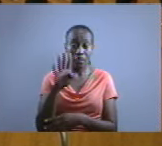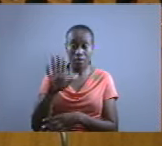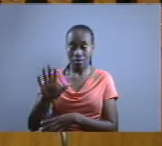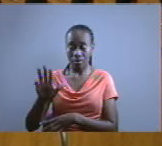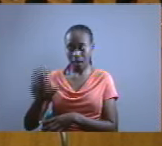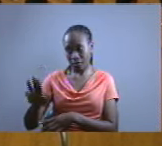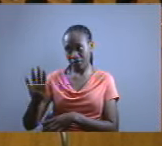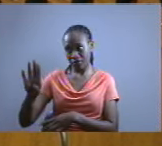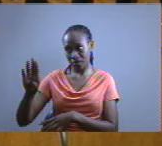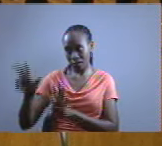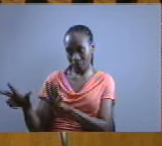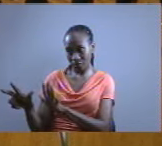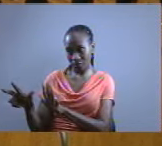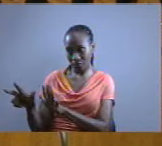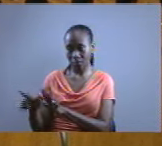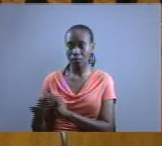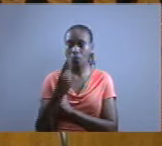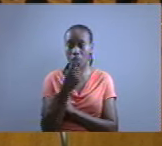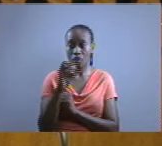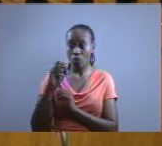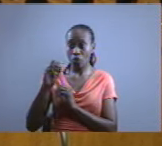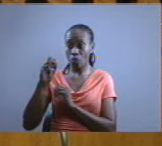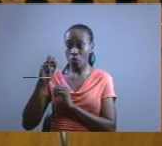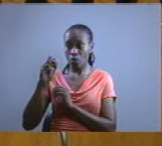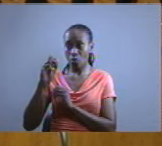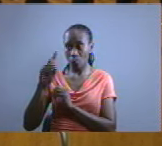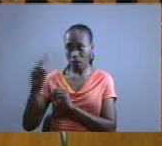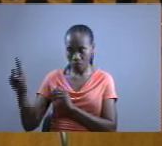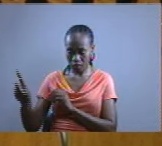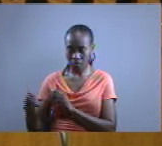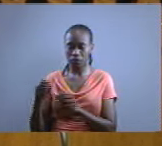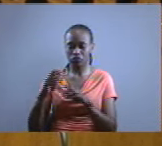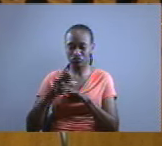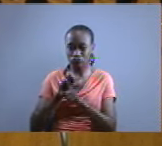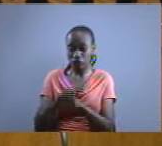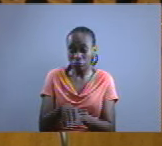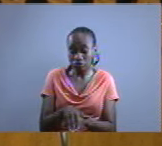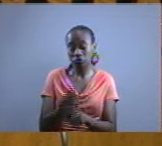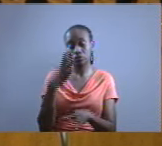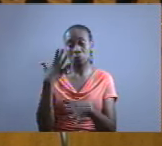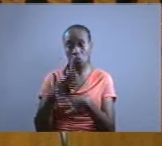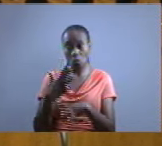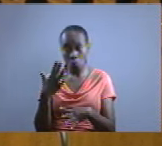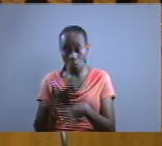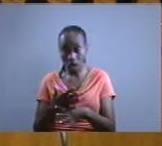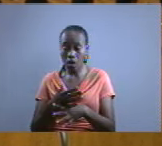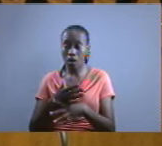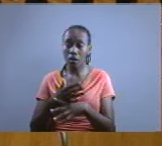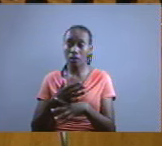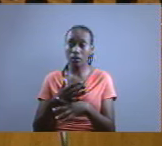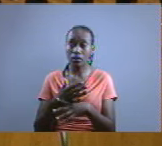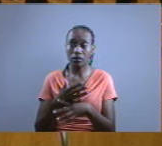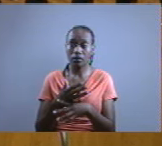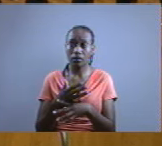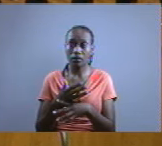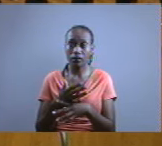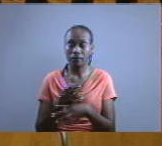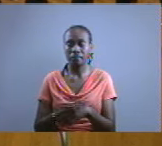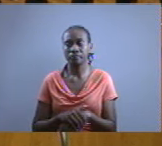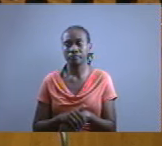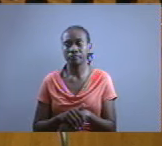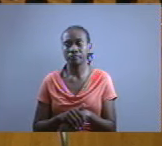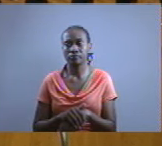ILO Convention 111 on discrimination in employment and occupation. Being two